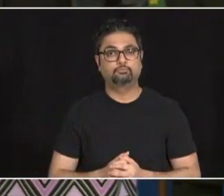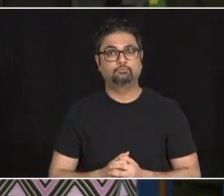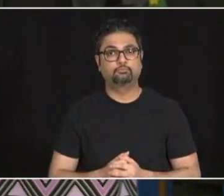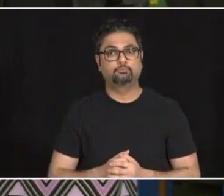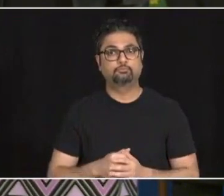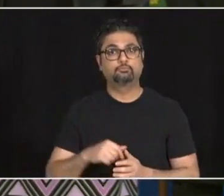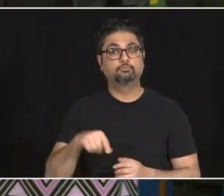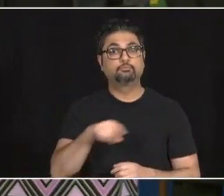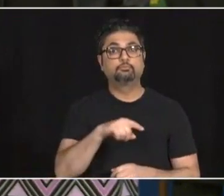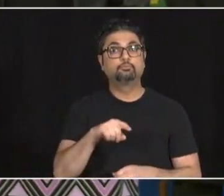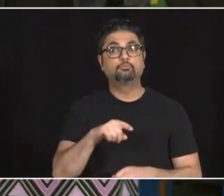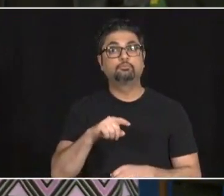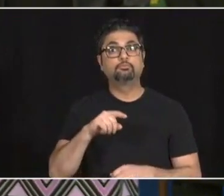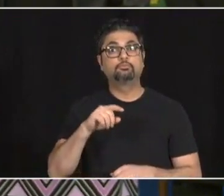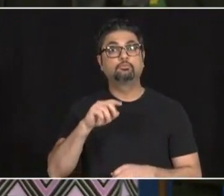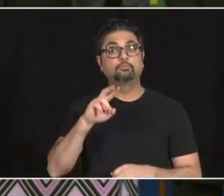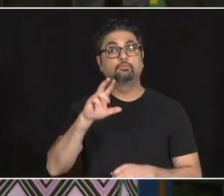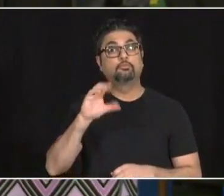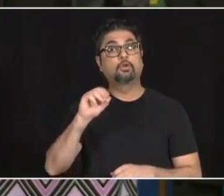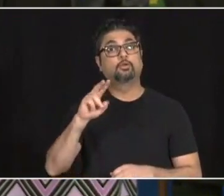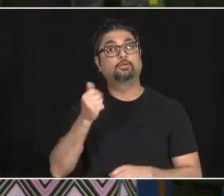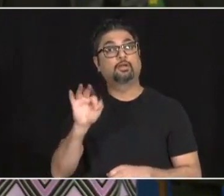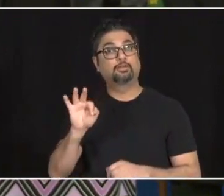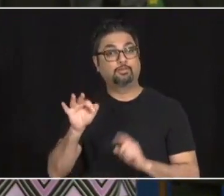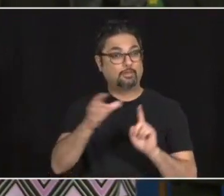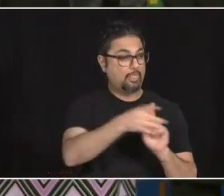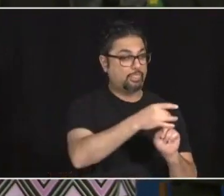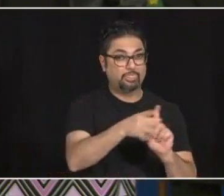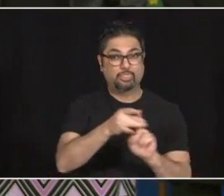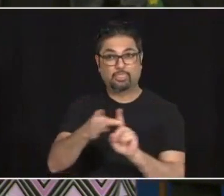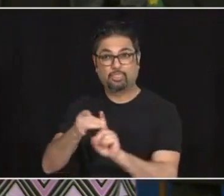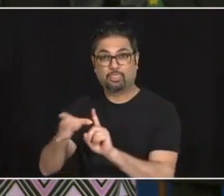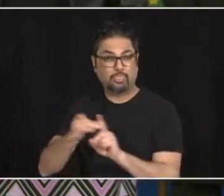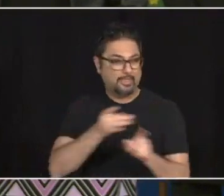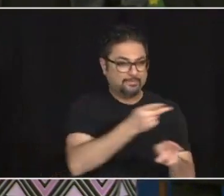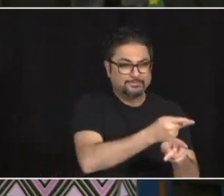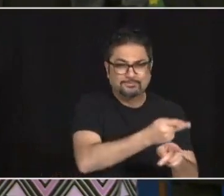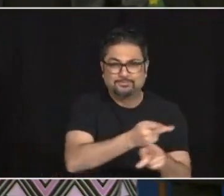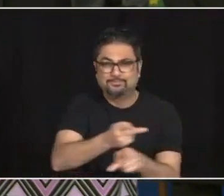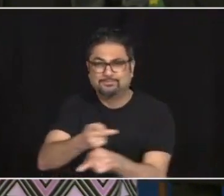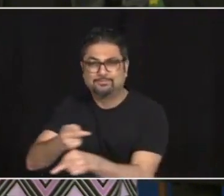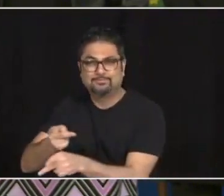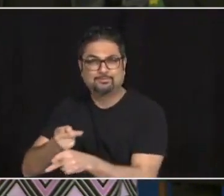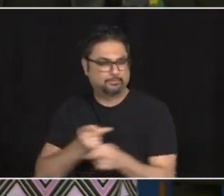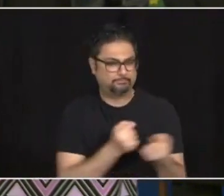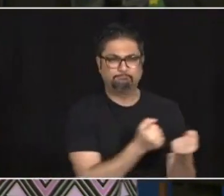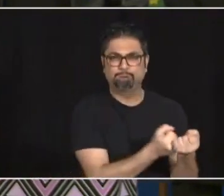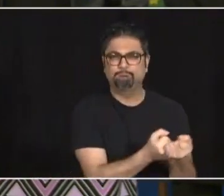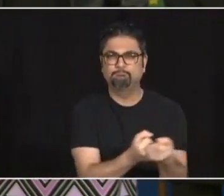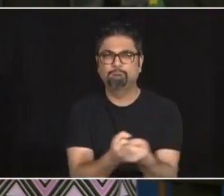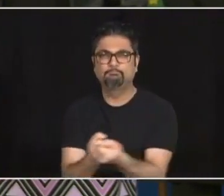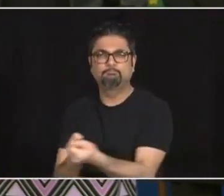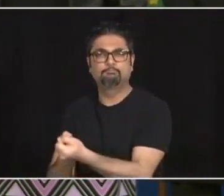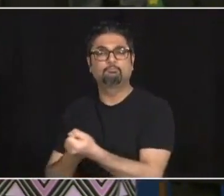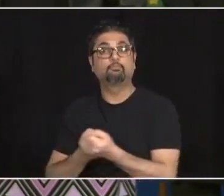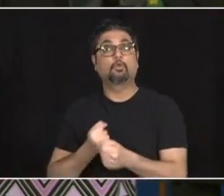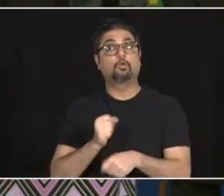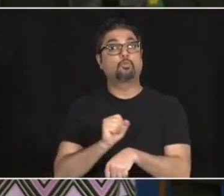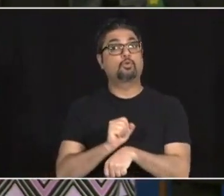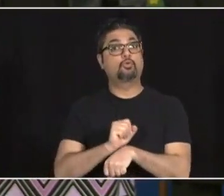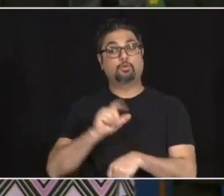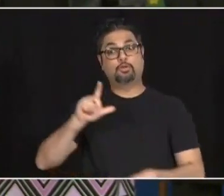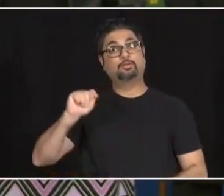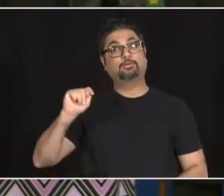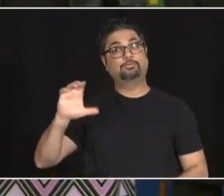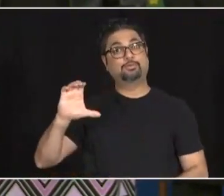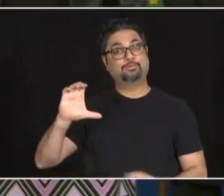after COVID-19 patients, for those working in our long-term care homes, for those caring for our most